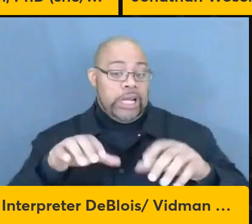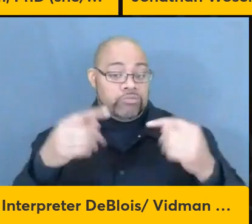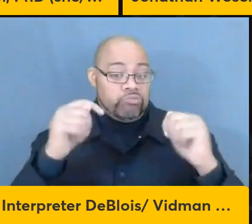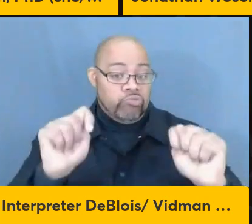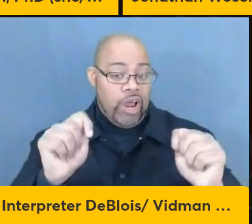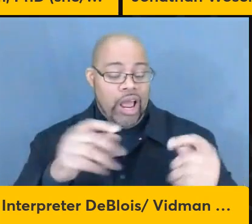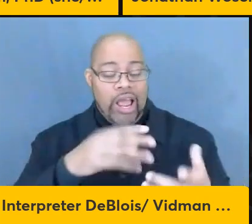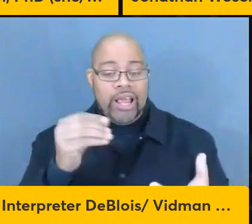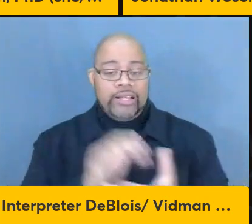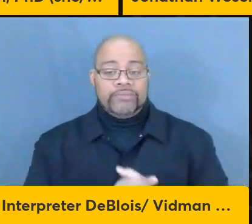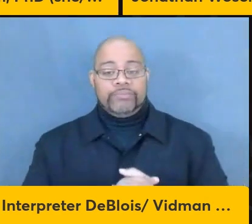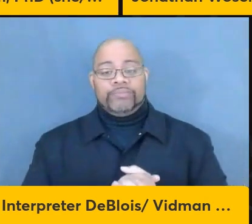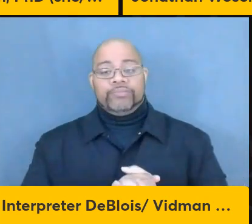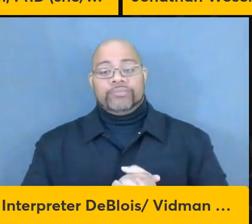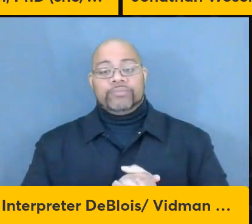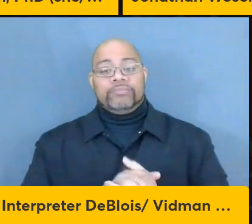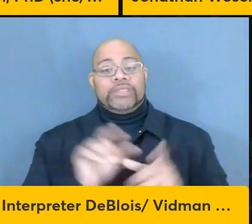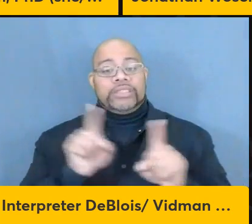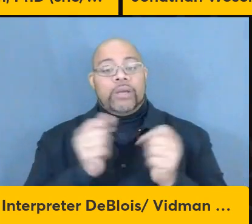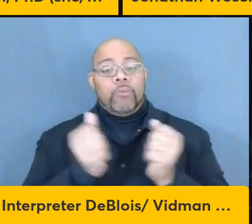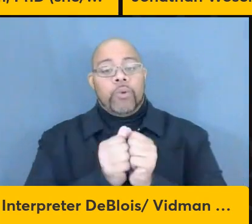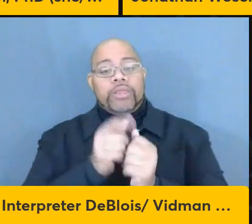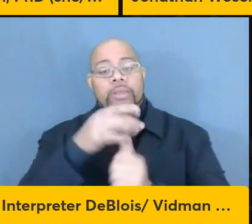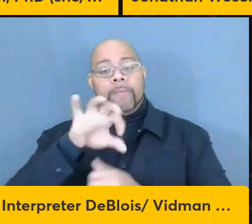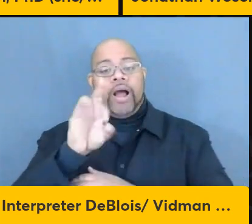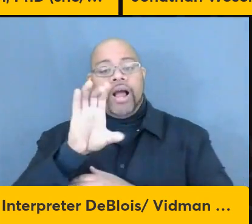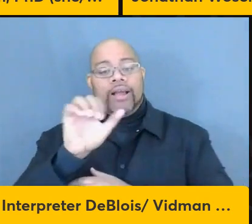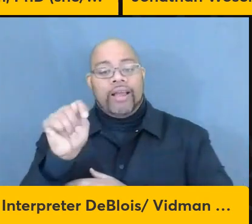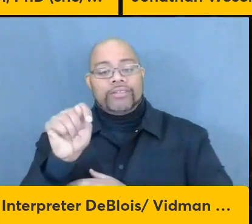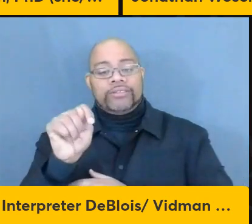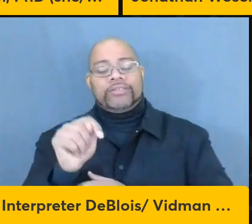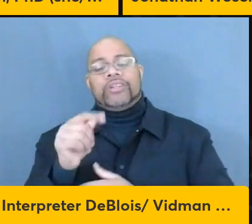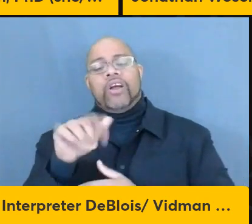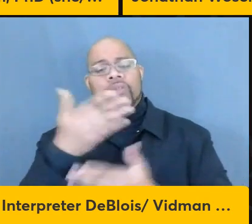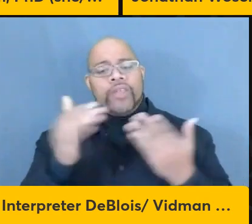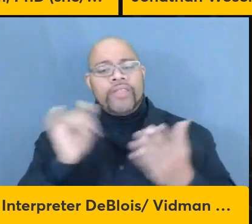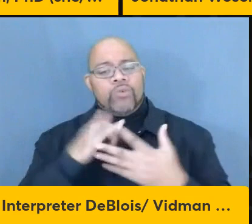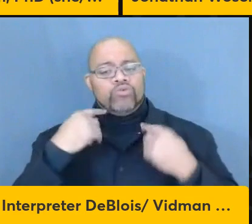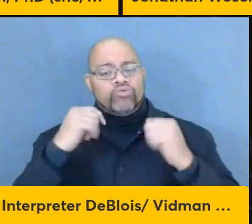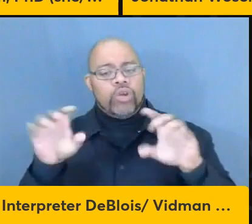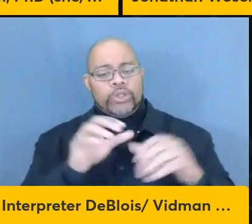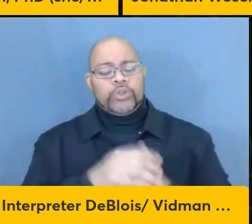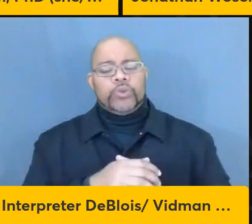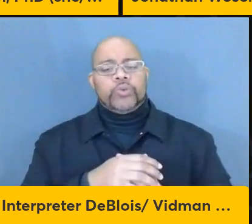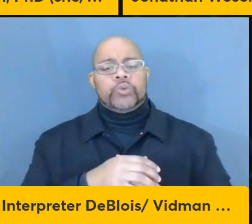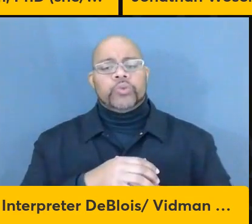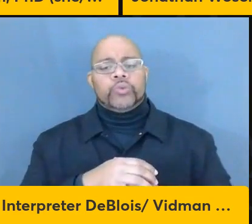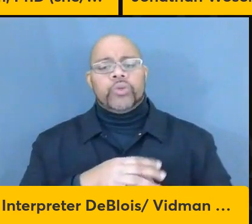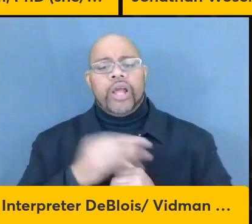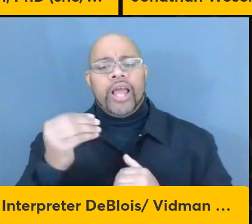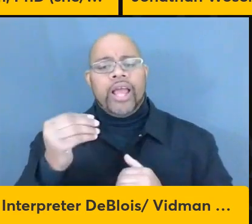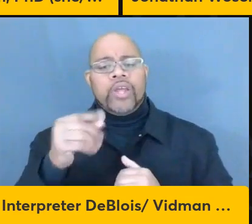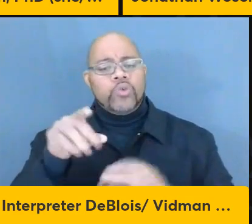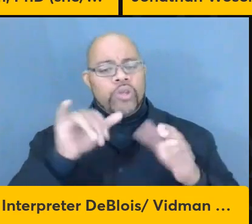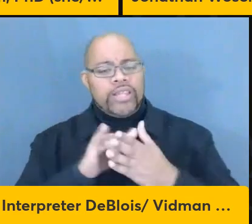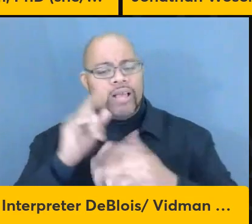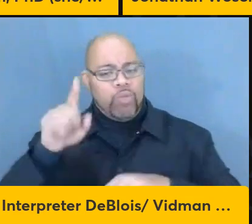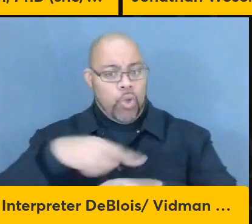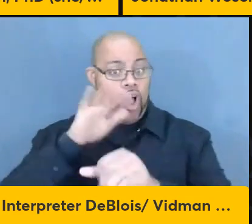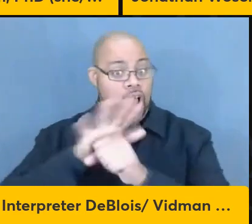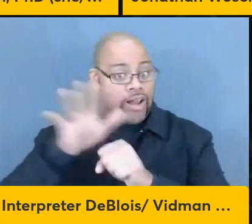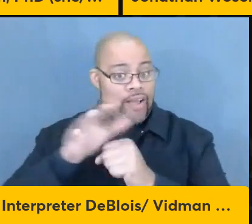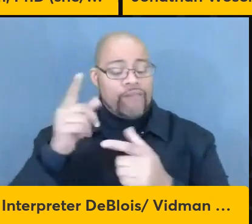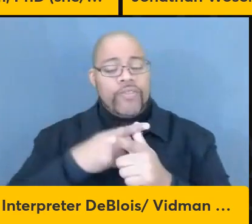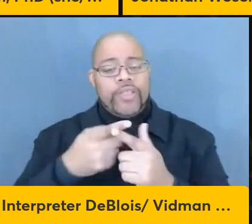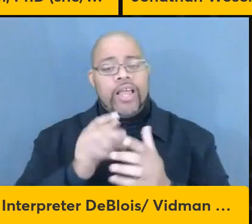and and the same thing with the podcast and with other things I was trying to do. And you do that for long enough, and